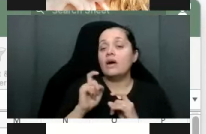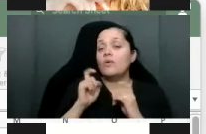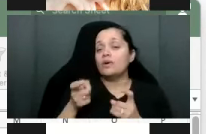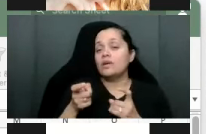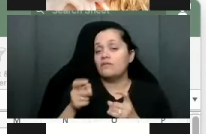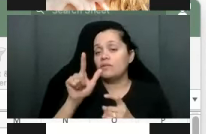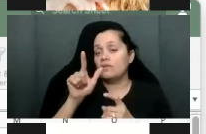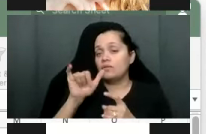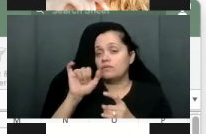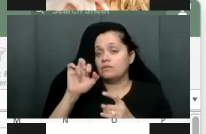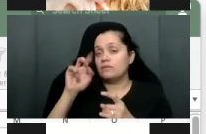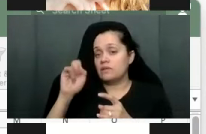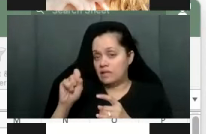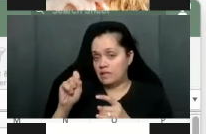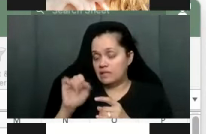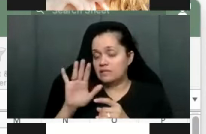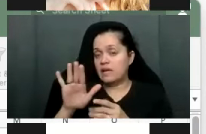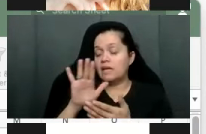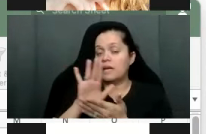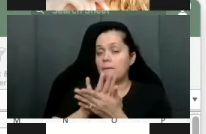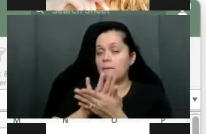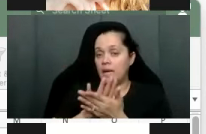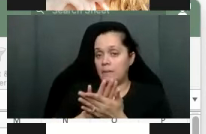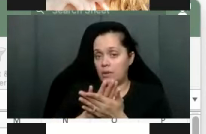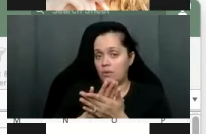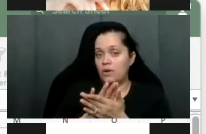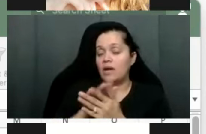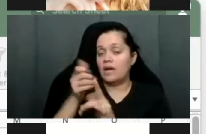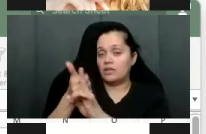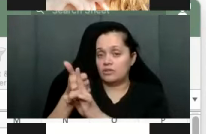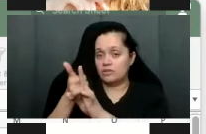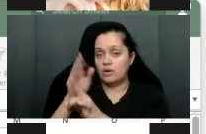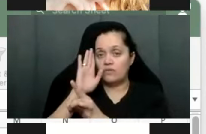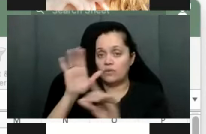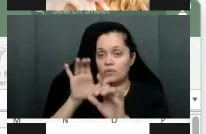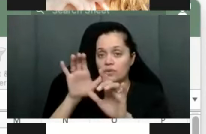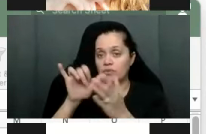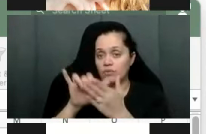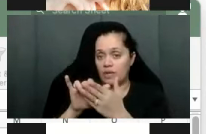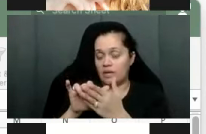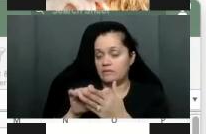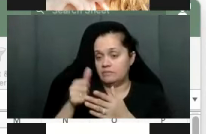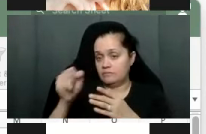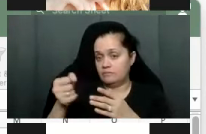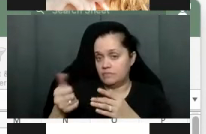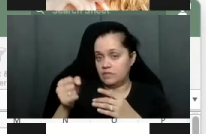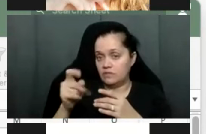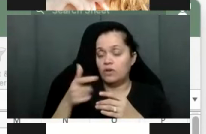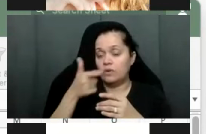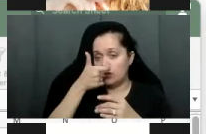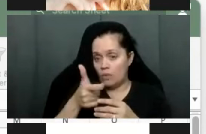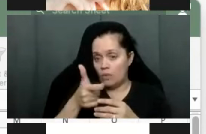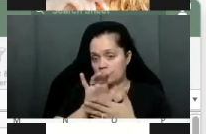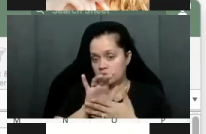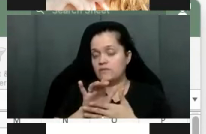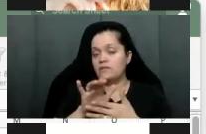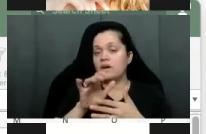links to videos and a worksheet, and on your own, you will do those tasks. You'll watch the videos